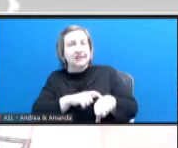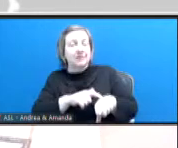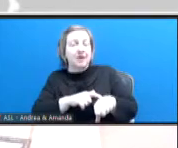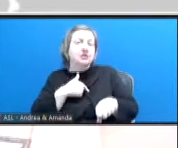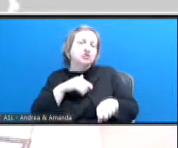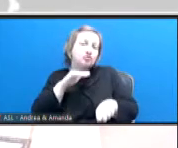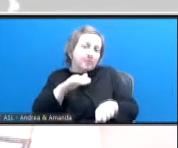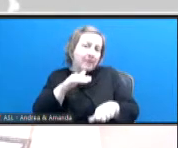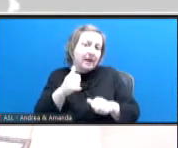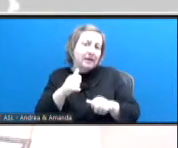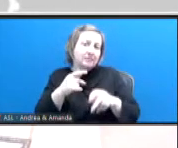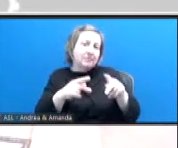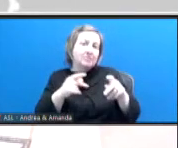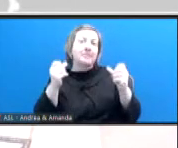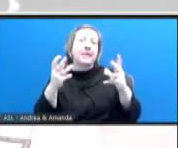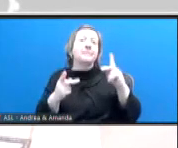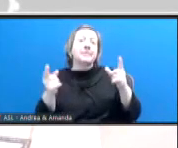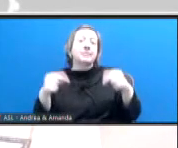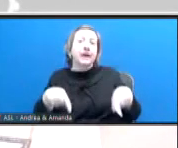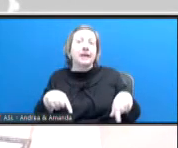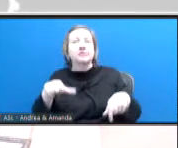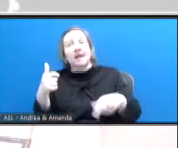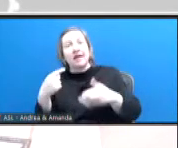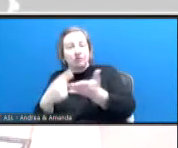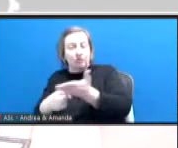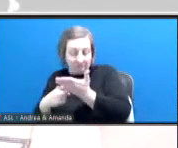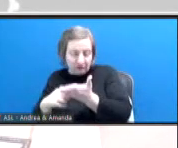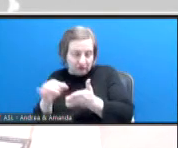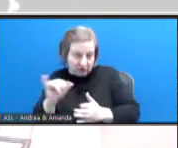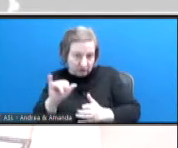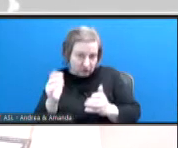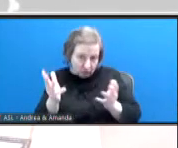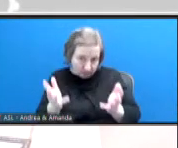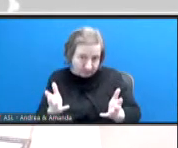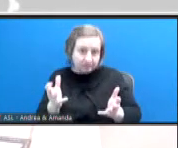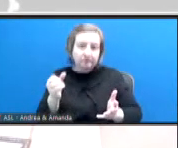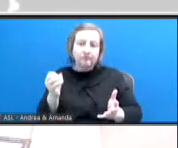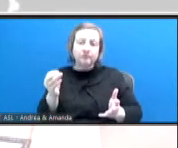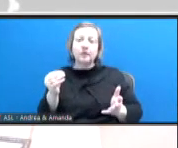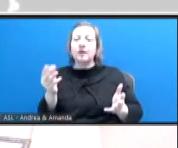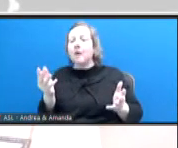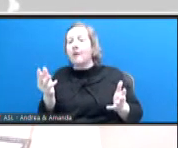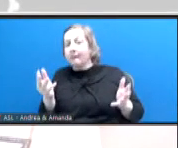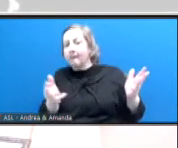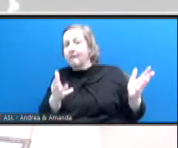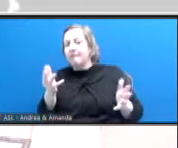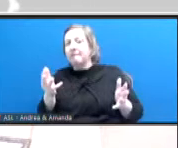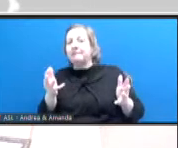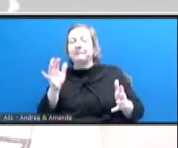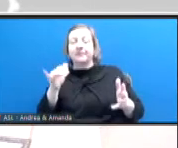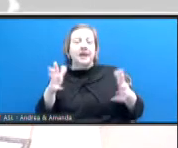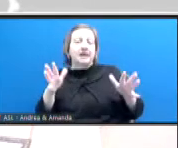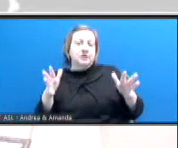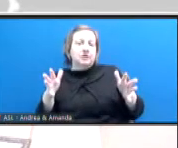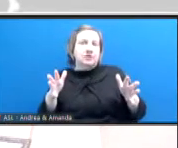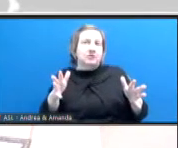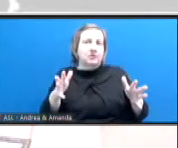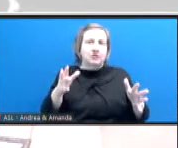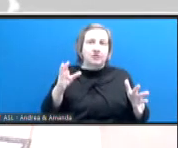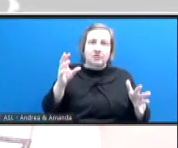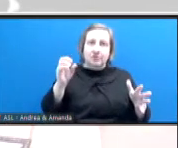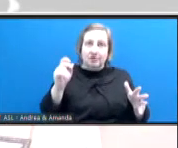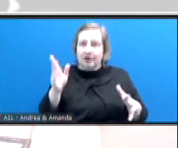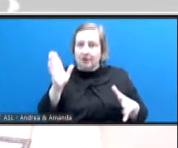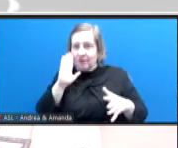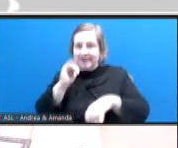people that a lot of people came to have the other conversation as well. So, That's all I'm going to set it for 2 minutes